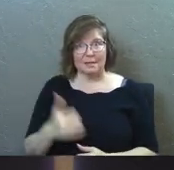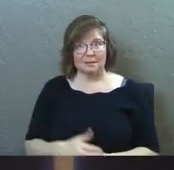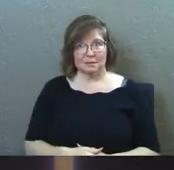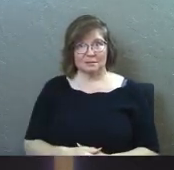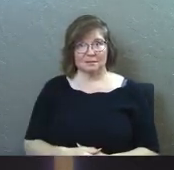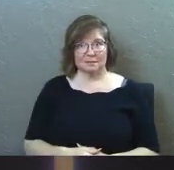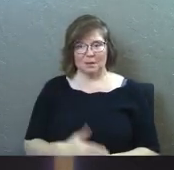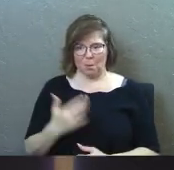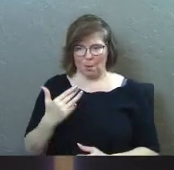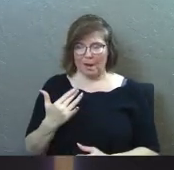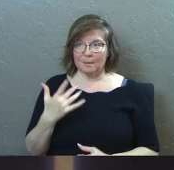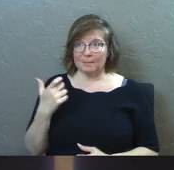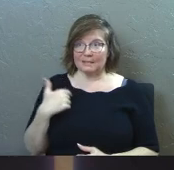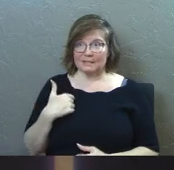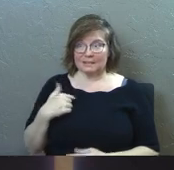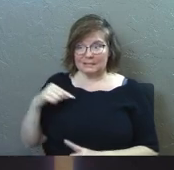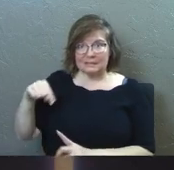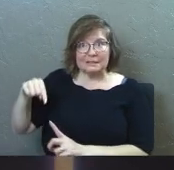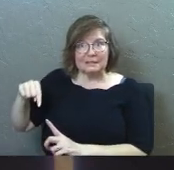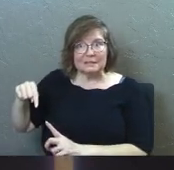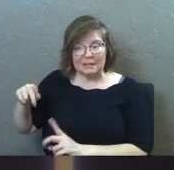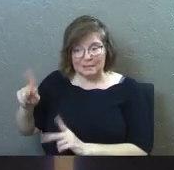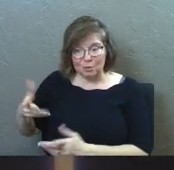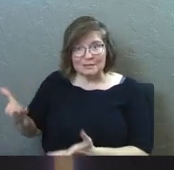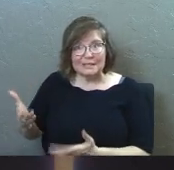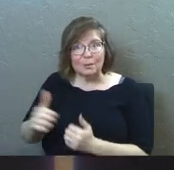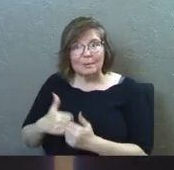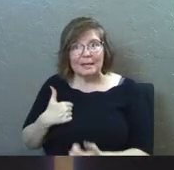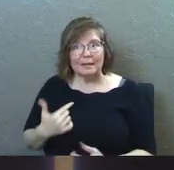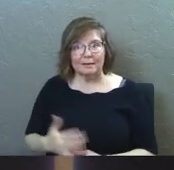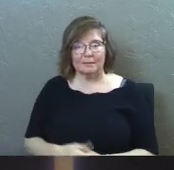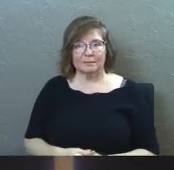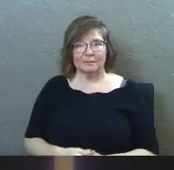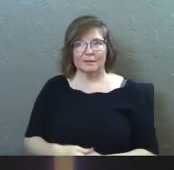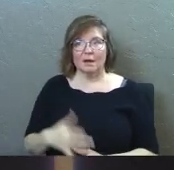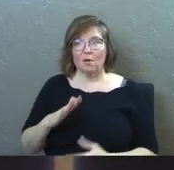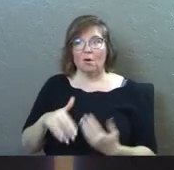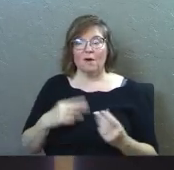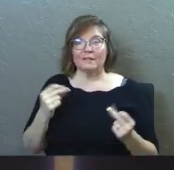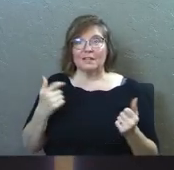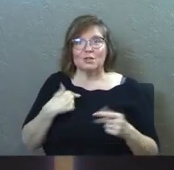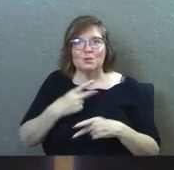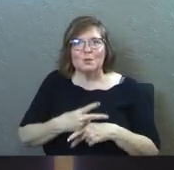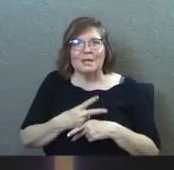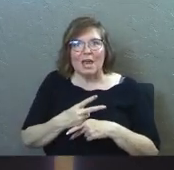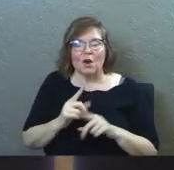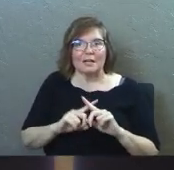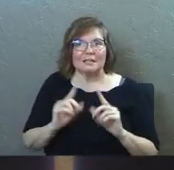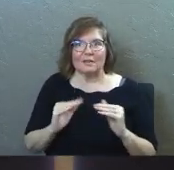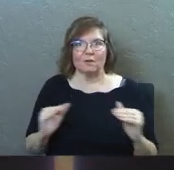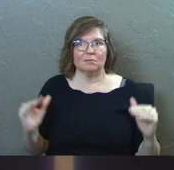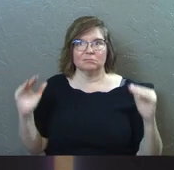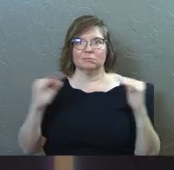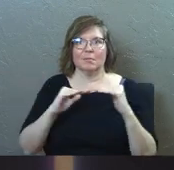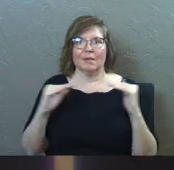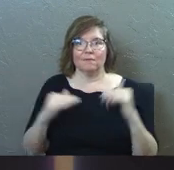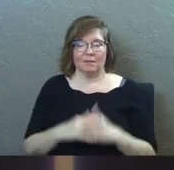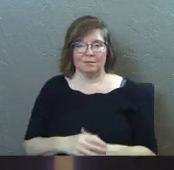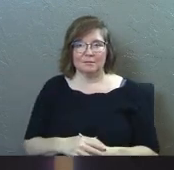best. Why? Because this person's here with me. Because all of a sudden you care at a whole different level.